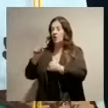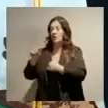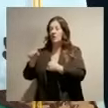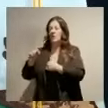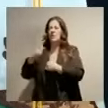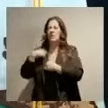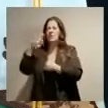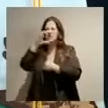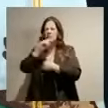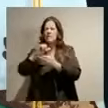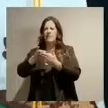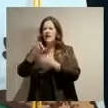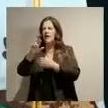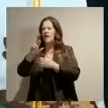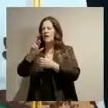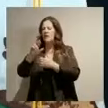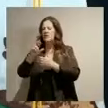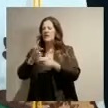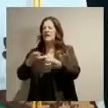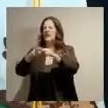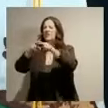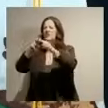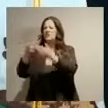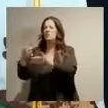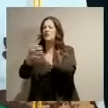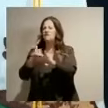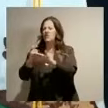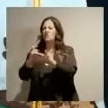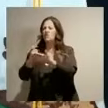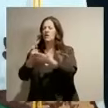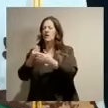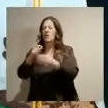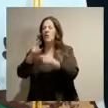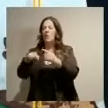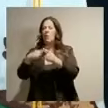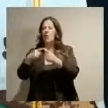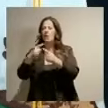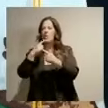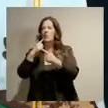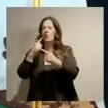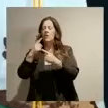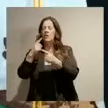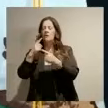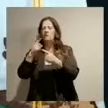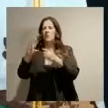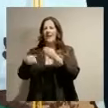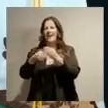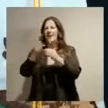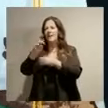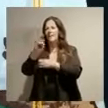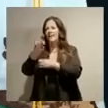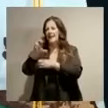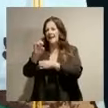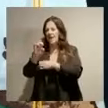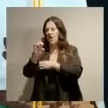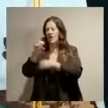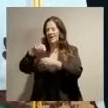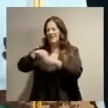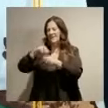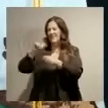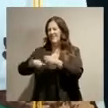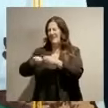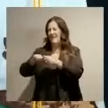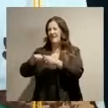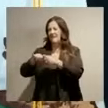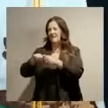assuming increased revenues by adding Medicare revenue to the calculation, something that we can do within